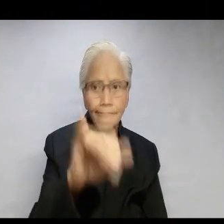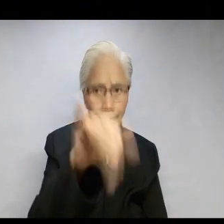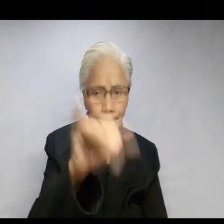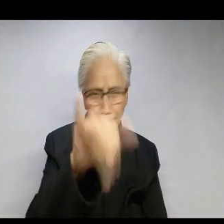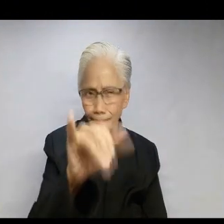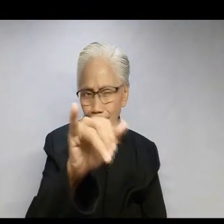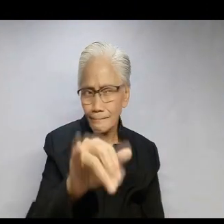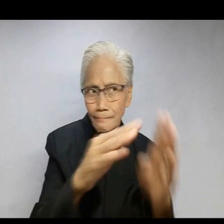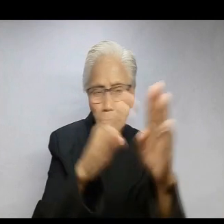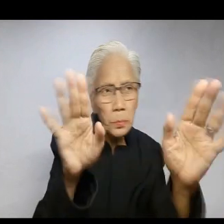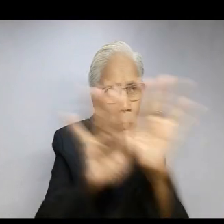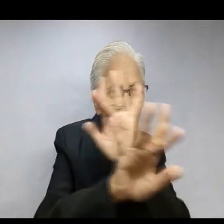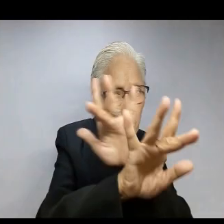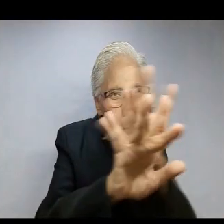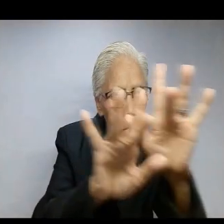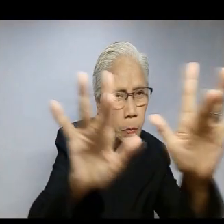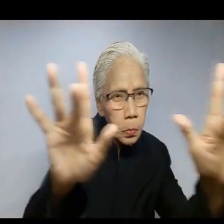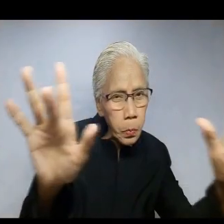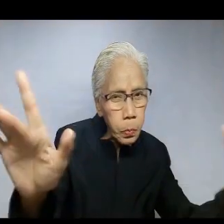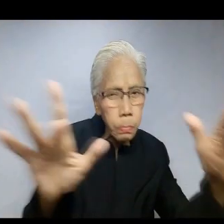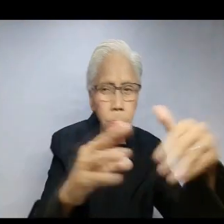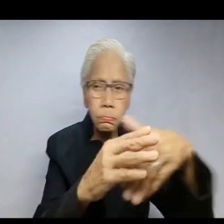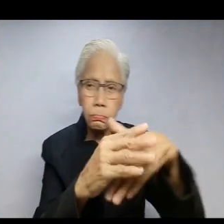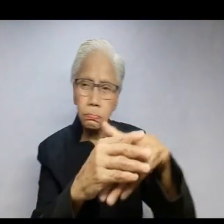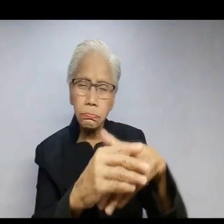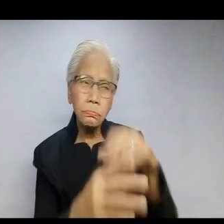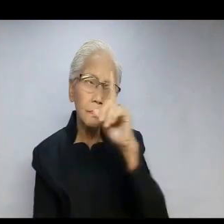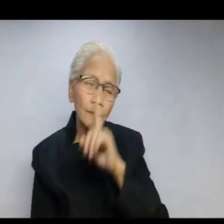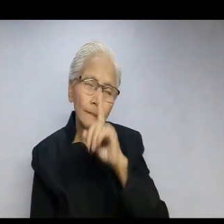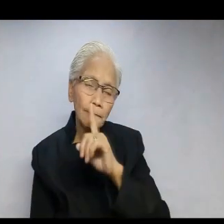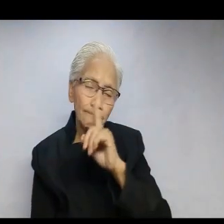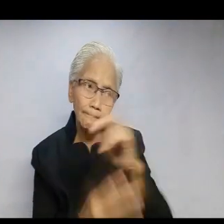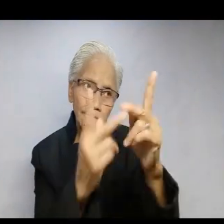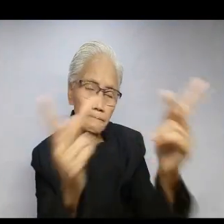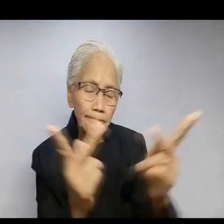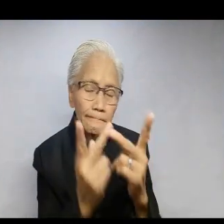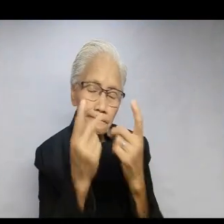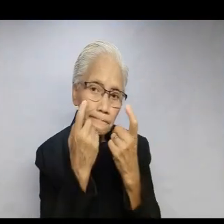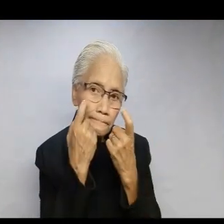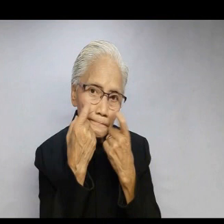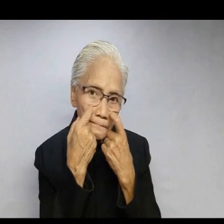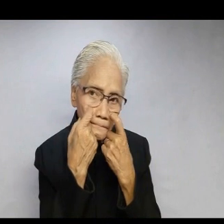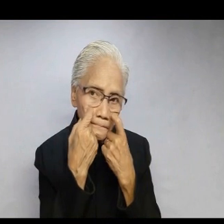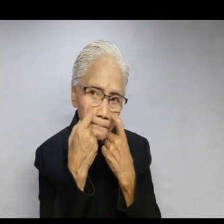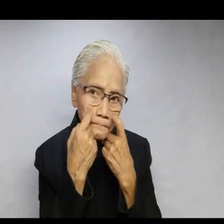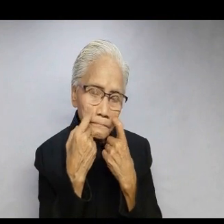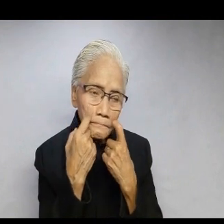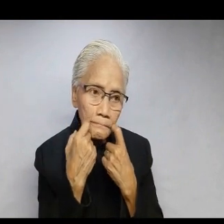Yes, a vast empty space. A lonely place of quiet tears.